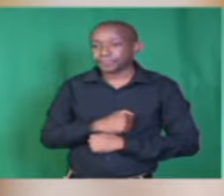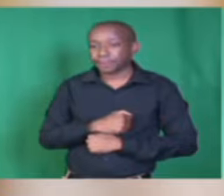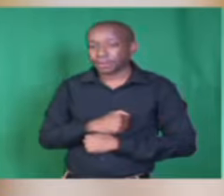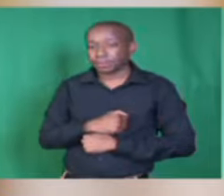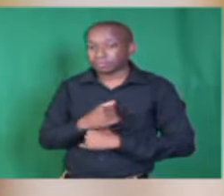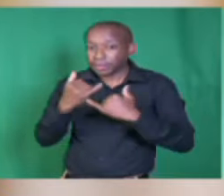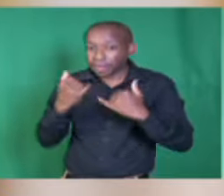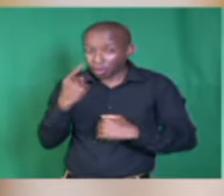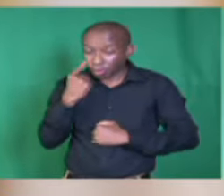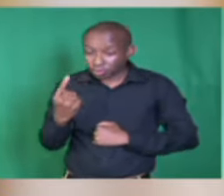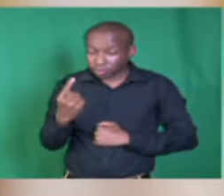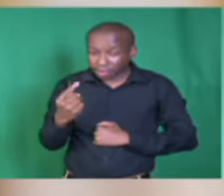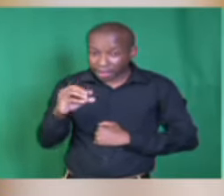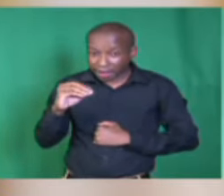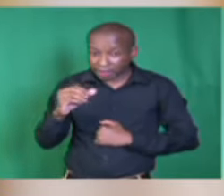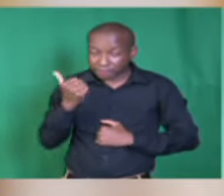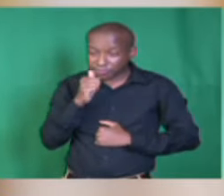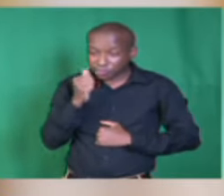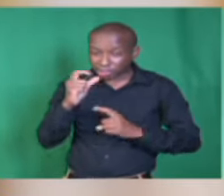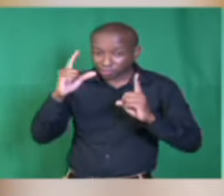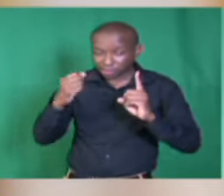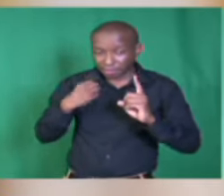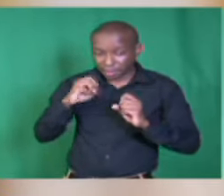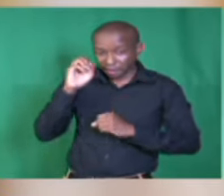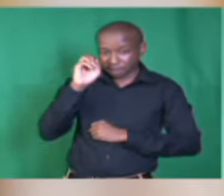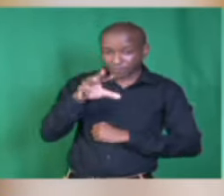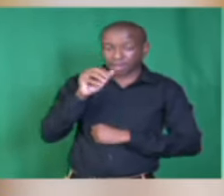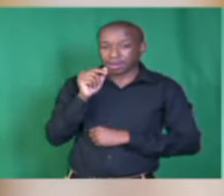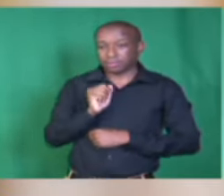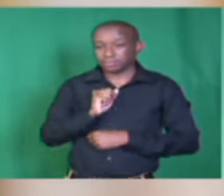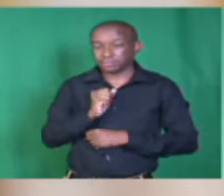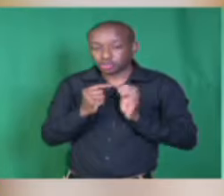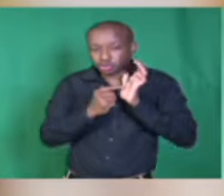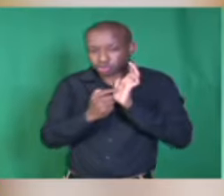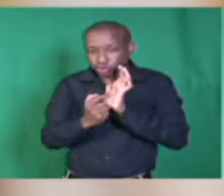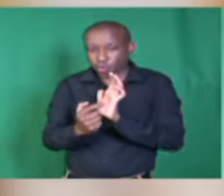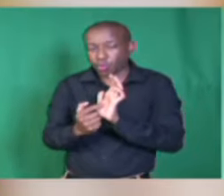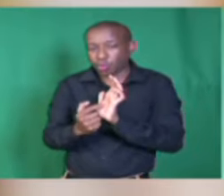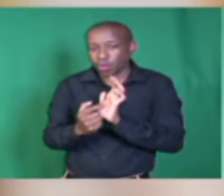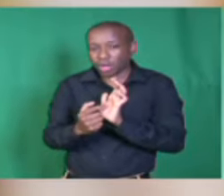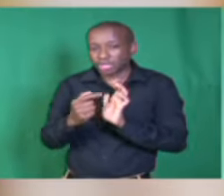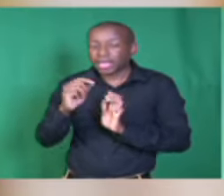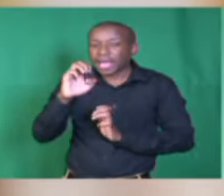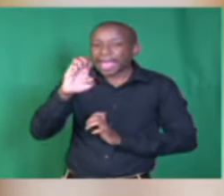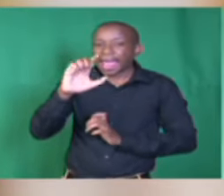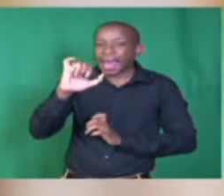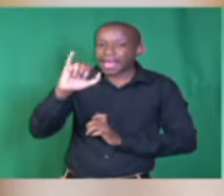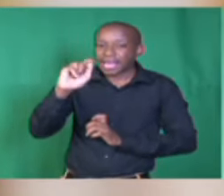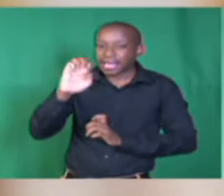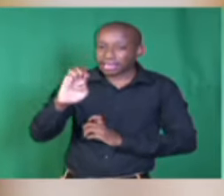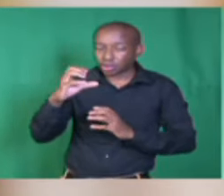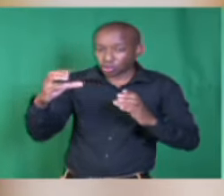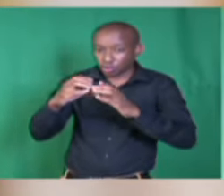You see them, here is a beautiful picture that I have put here, showing these elite group,